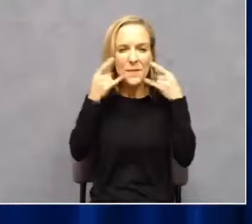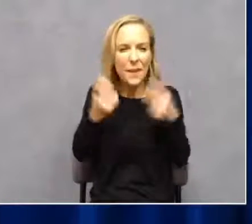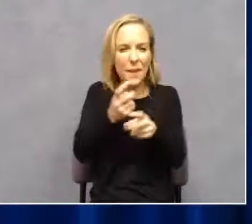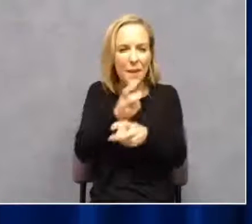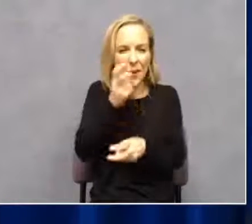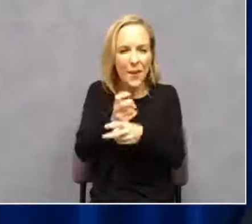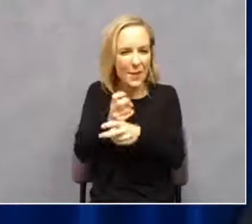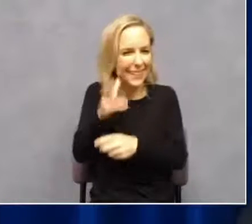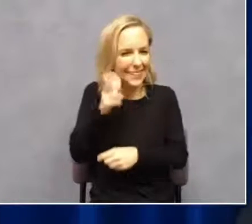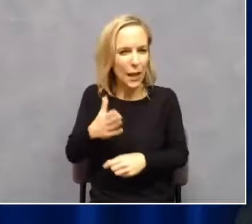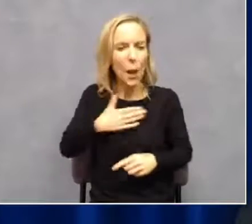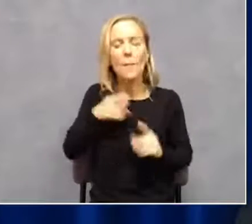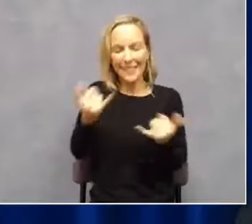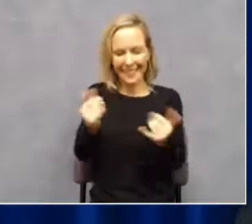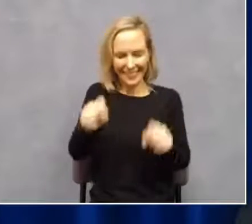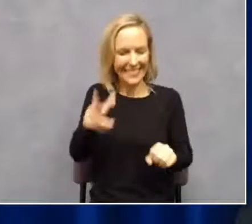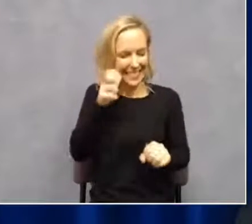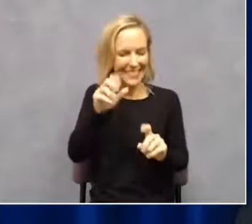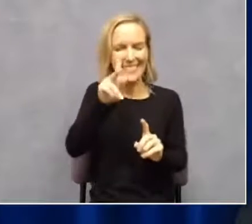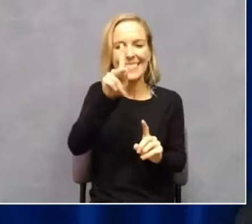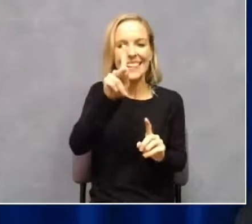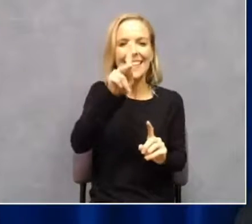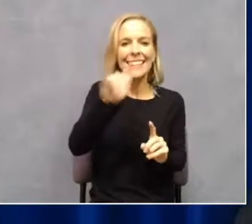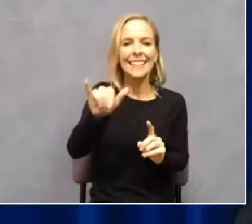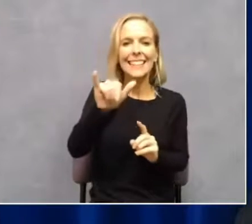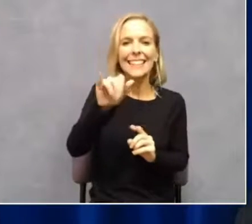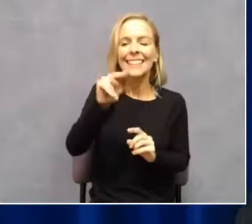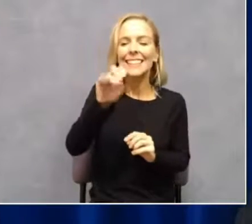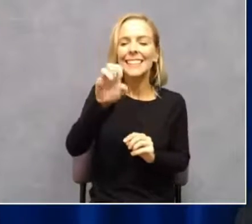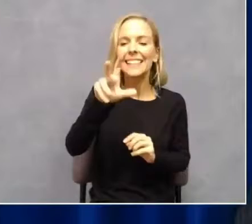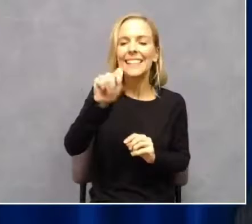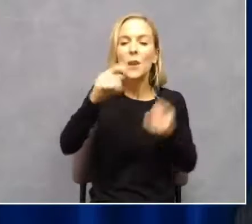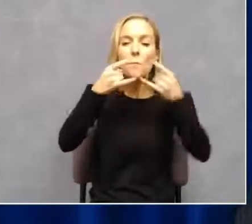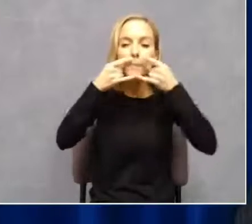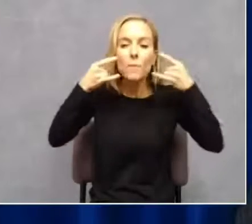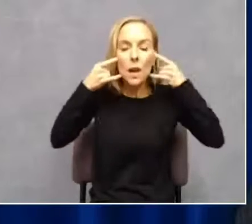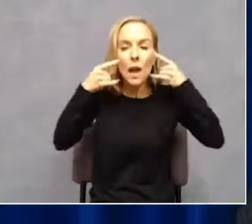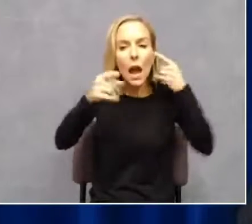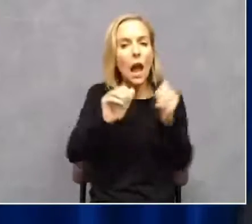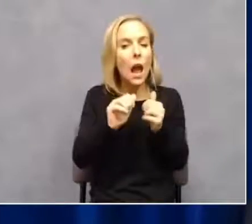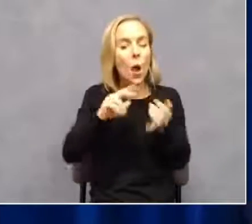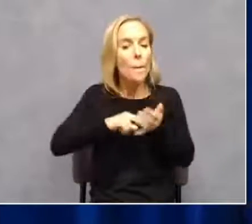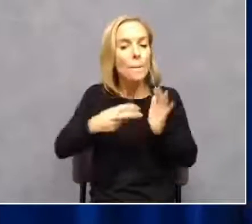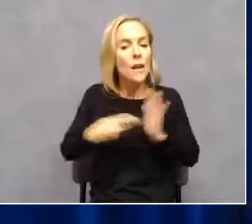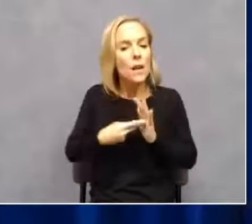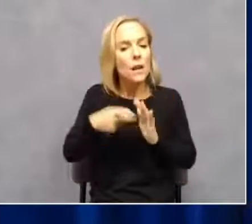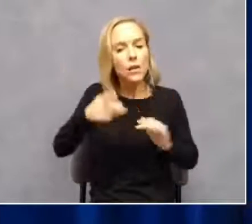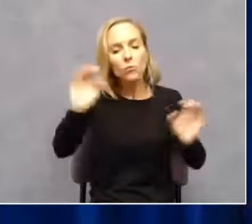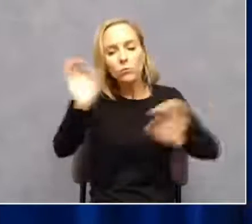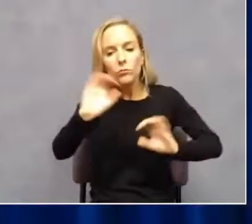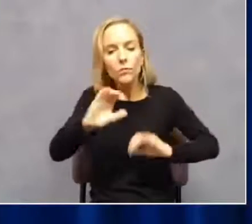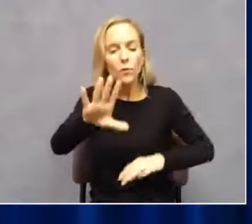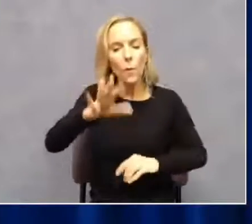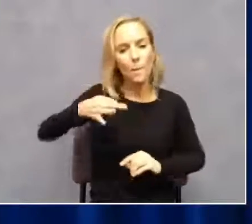My Connect mask, and remember, Connect is where you can find benefits for the Cabinet for Health and Family Services.